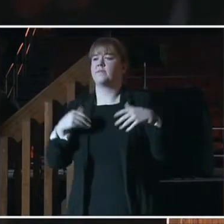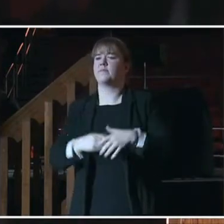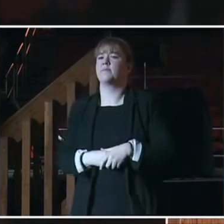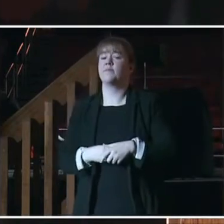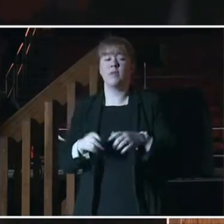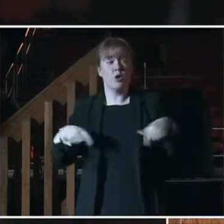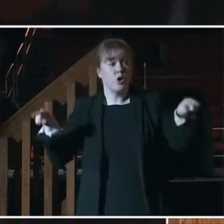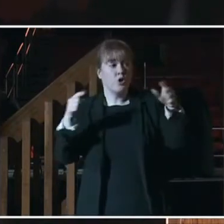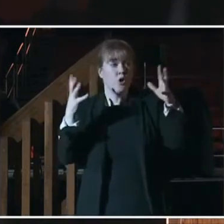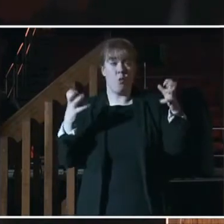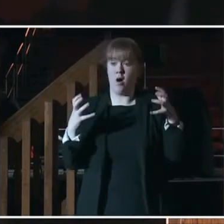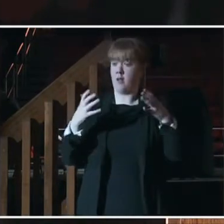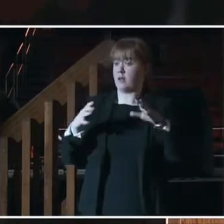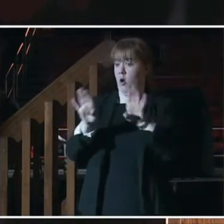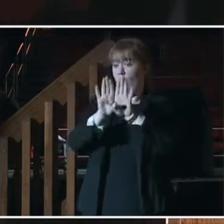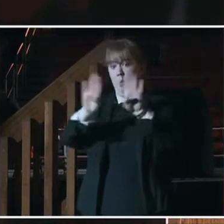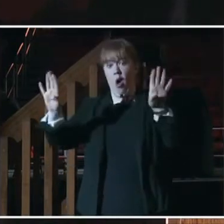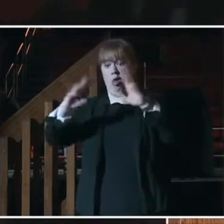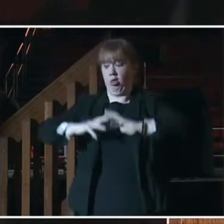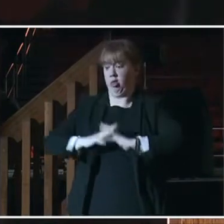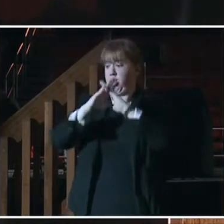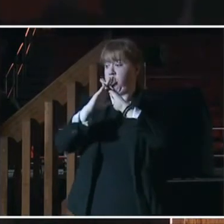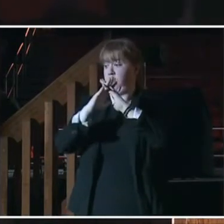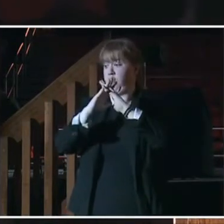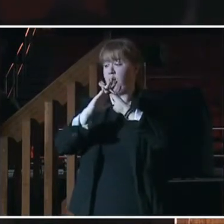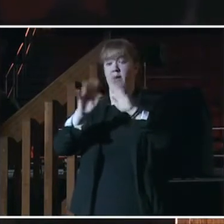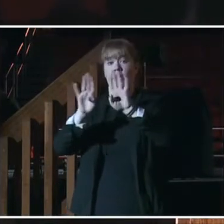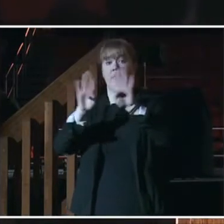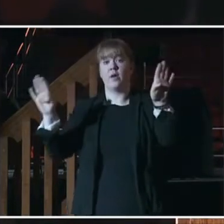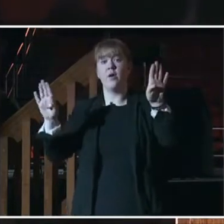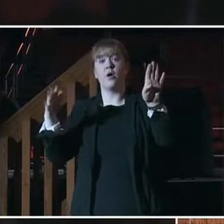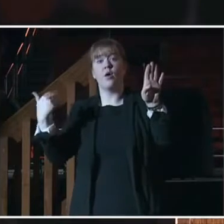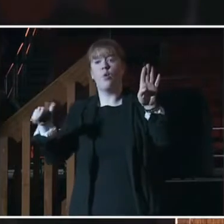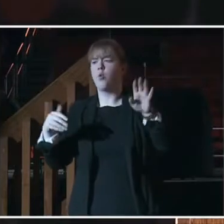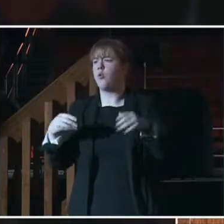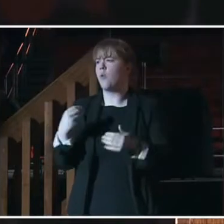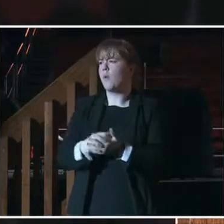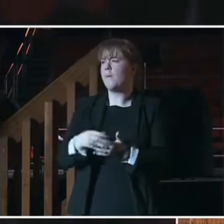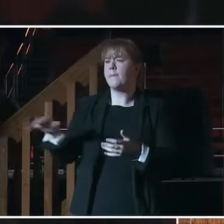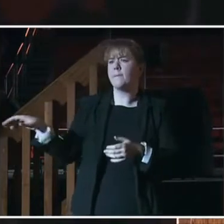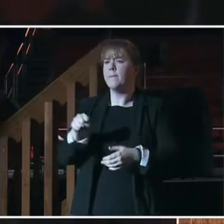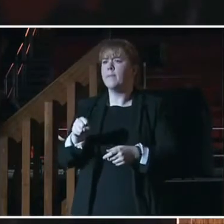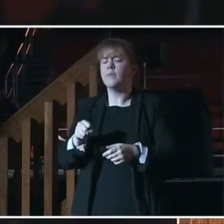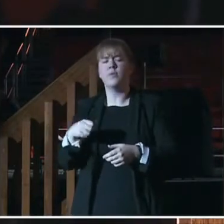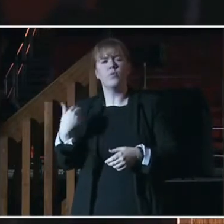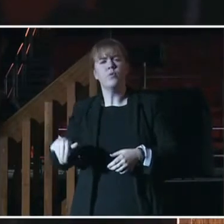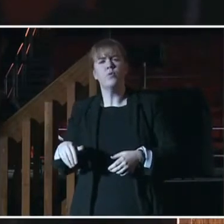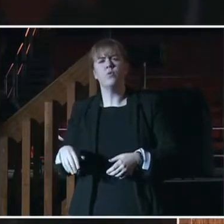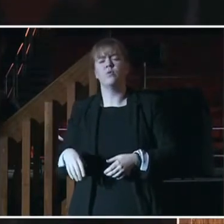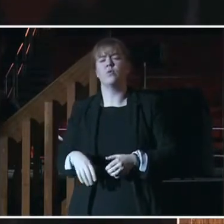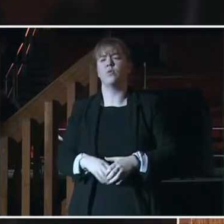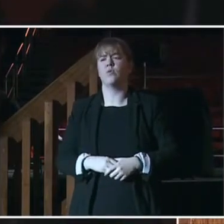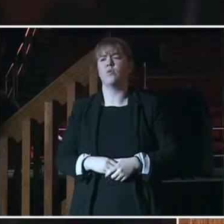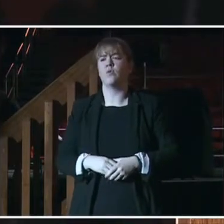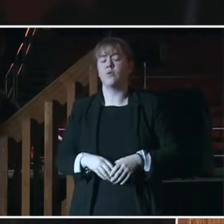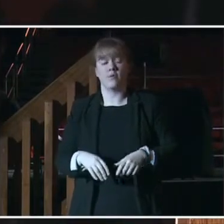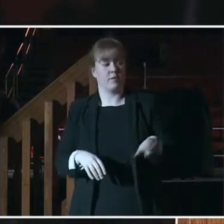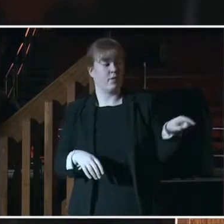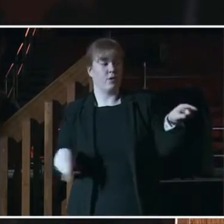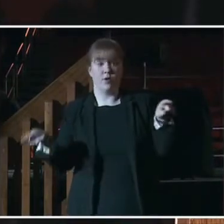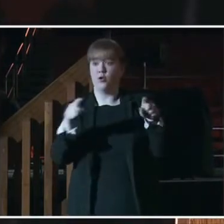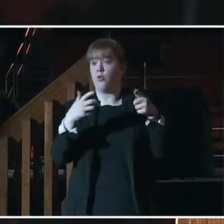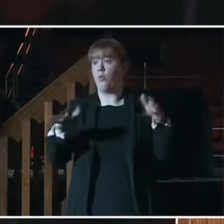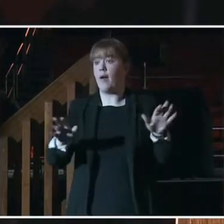So you want to build that wall, but wait until that wall hits your pocket real hard. You don't want this